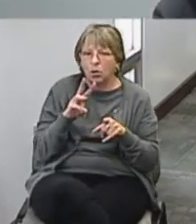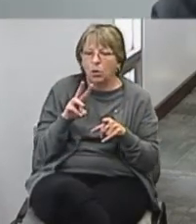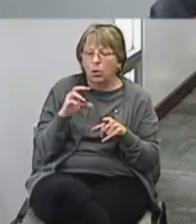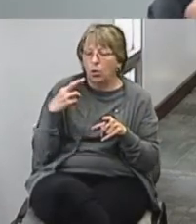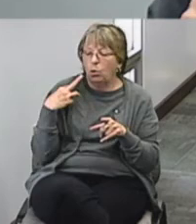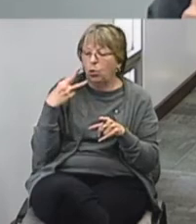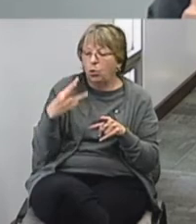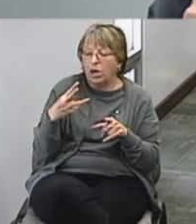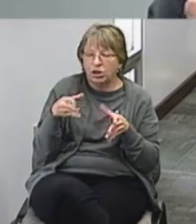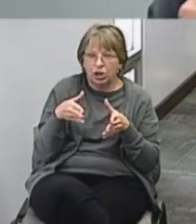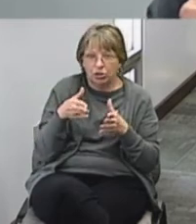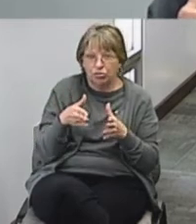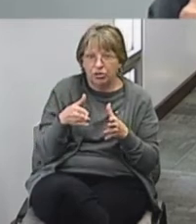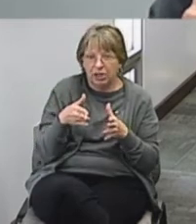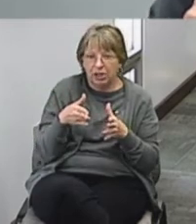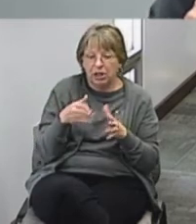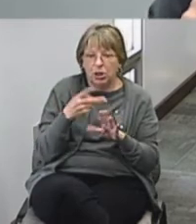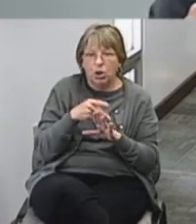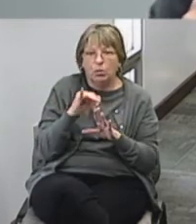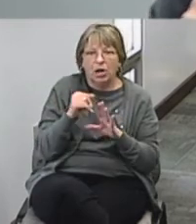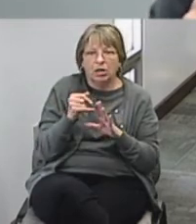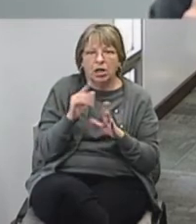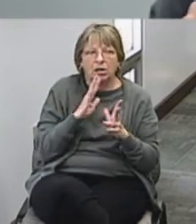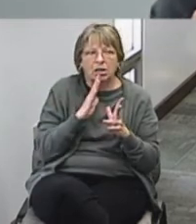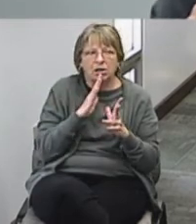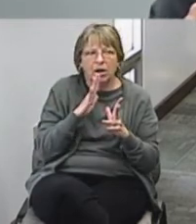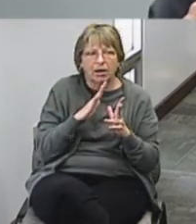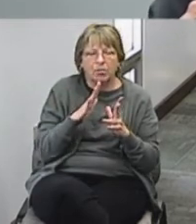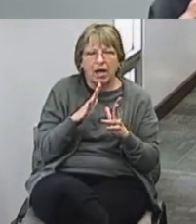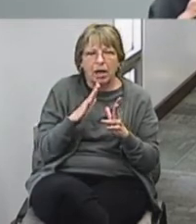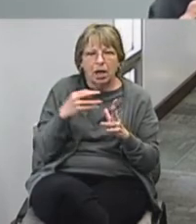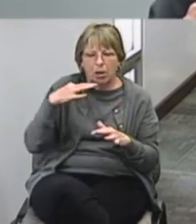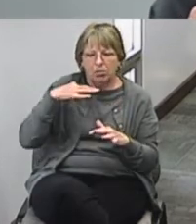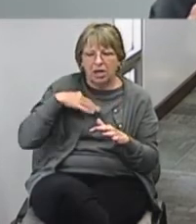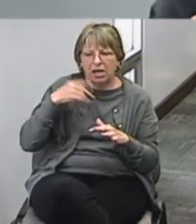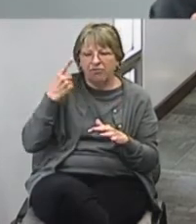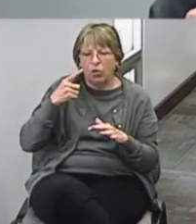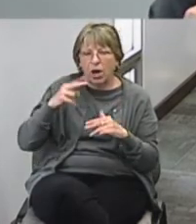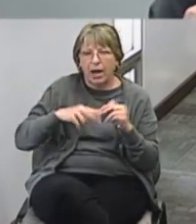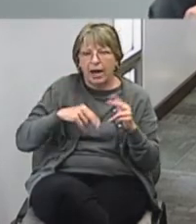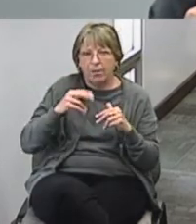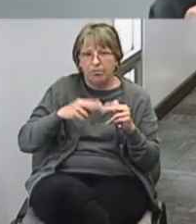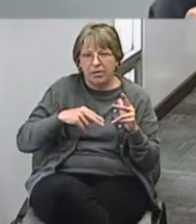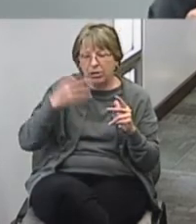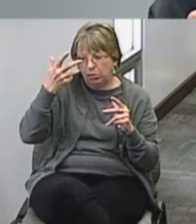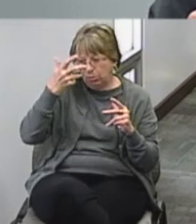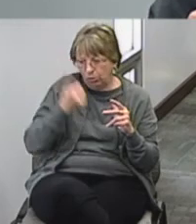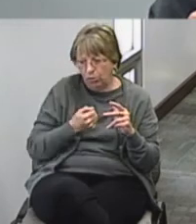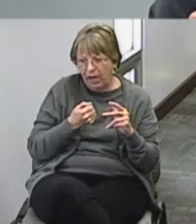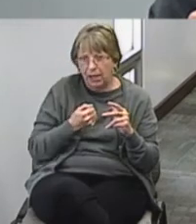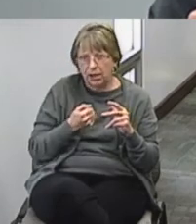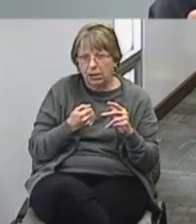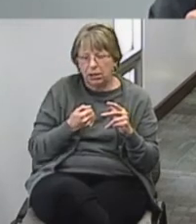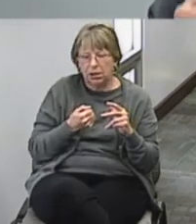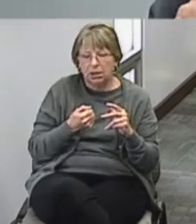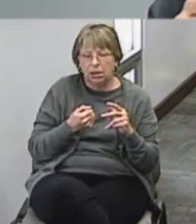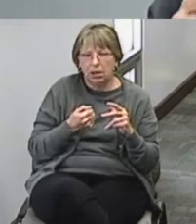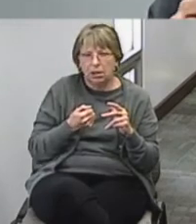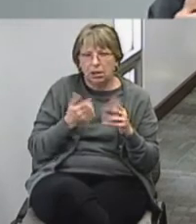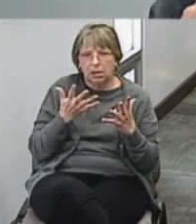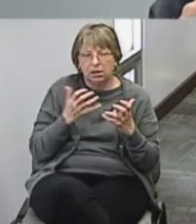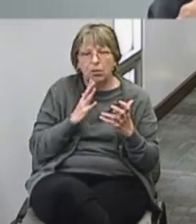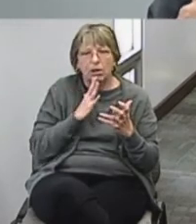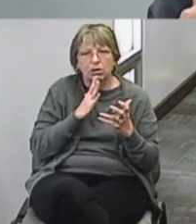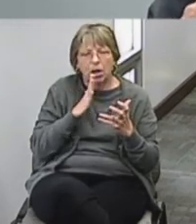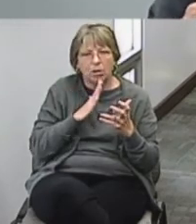project. But they talked to us about the possibility of applying for a build grant for this project. And so I want to talk a